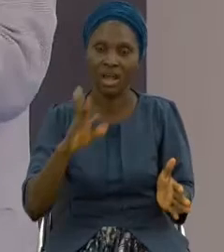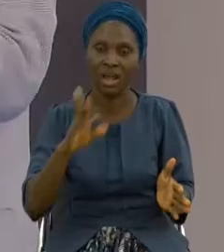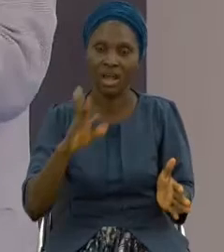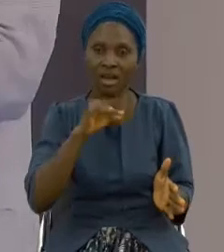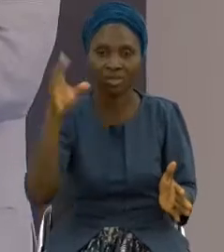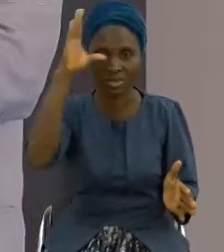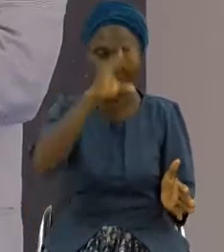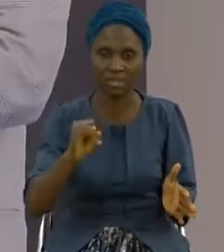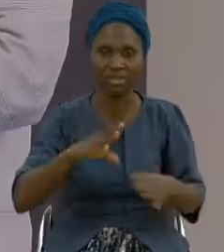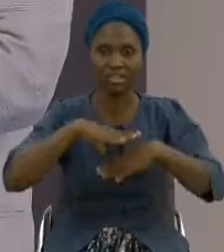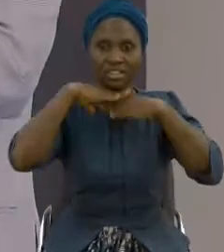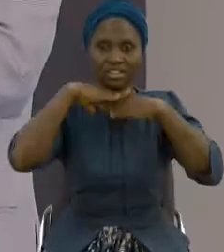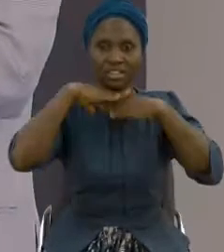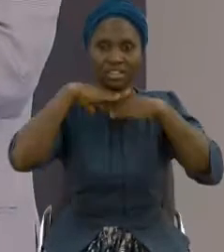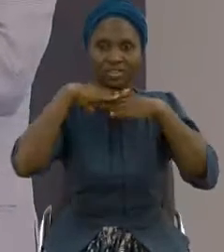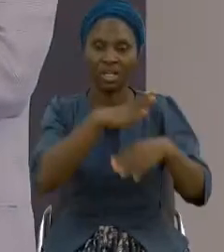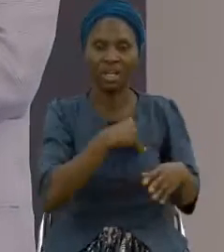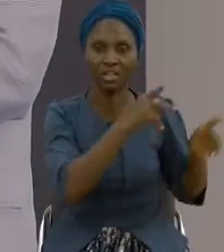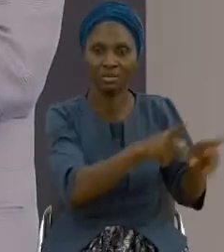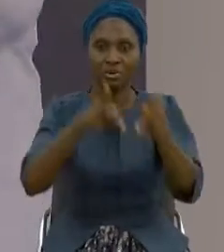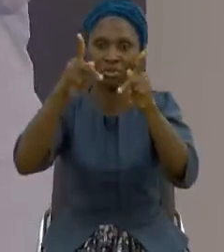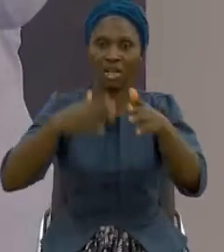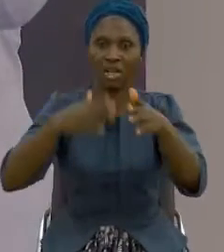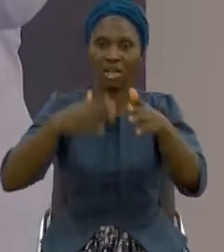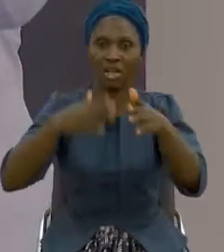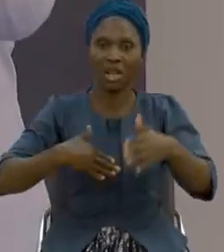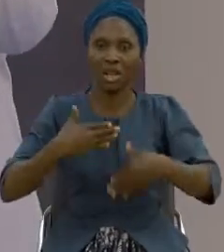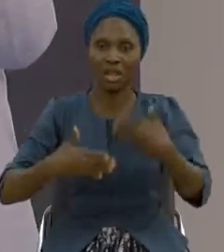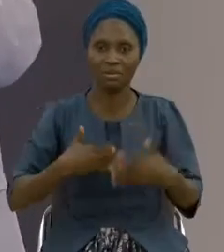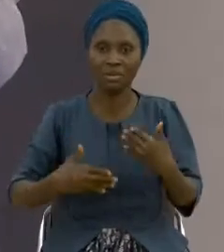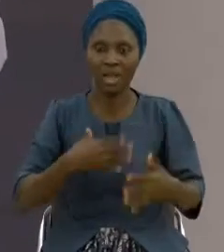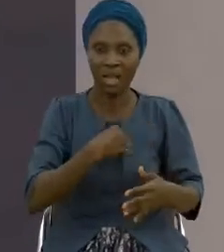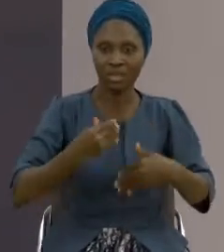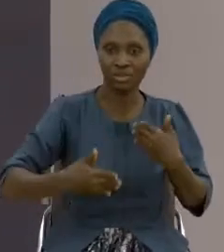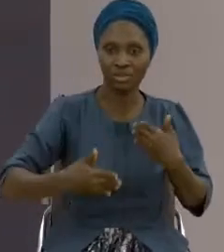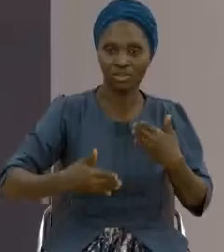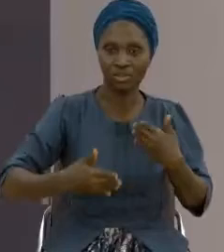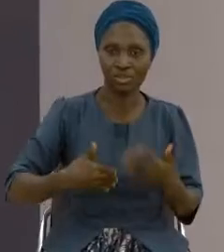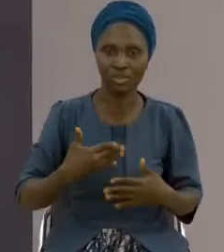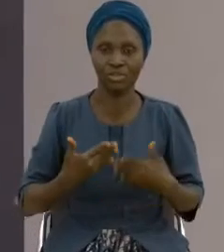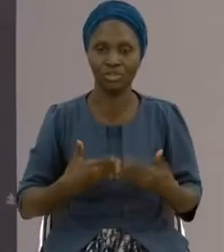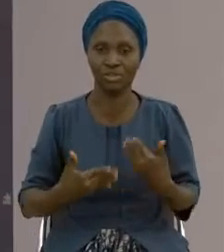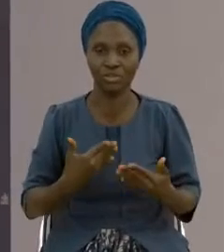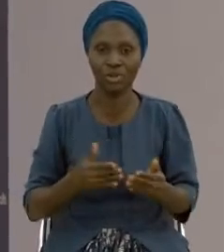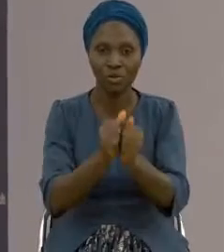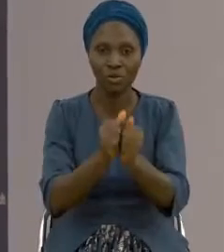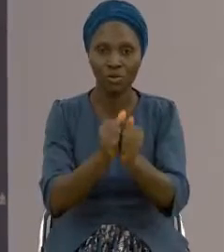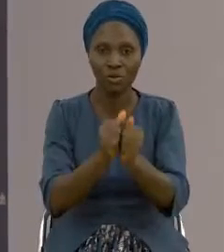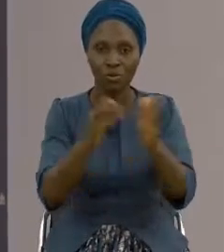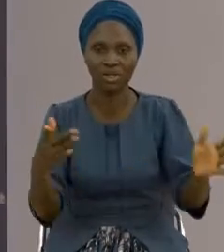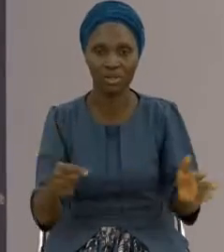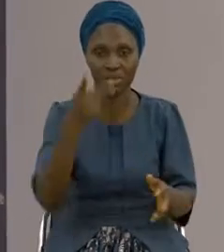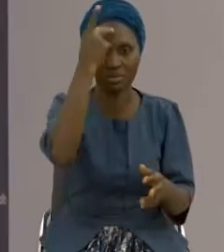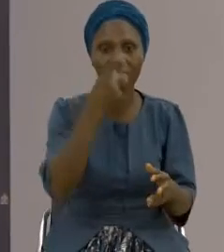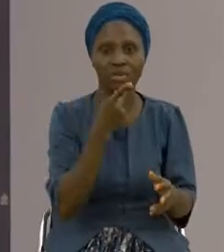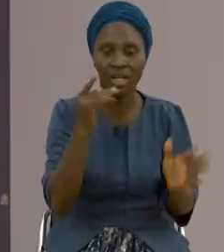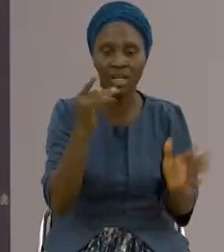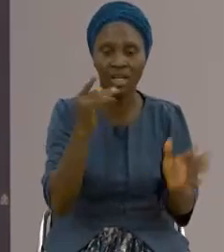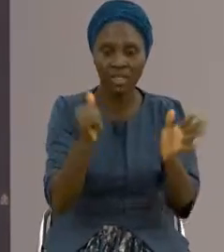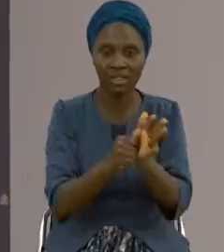and joy at the expense of the parents. That the member of the church is not